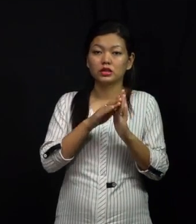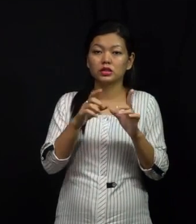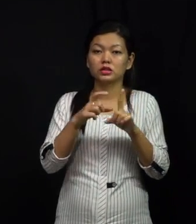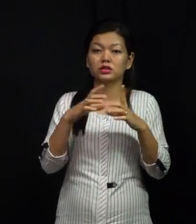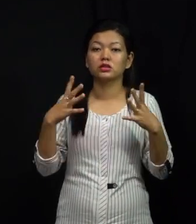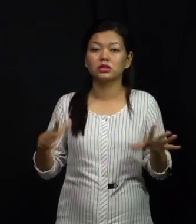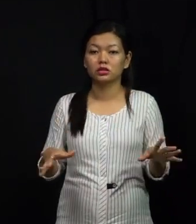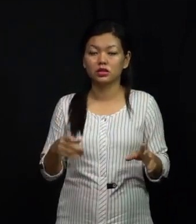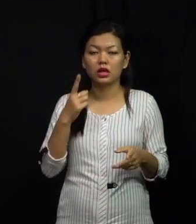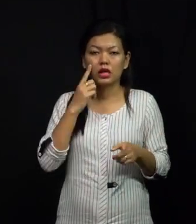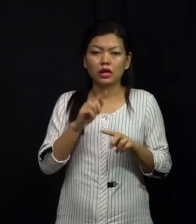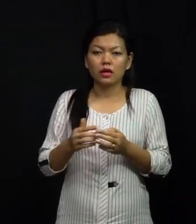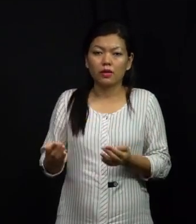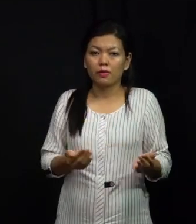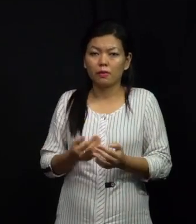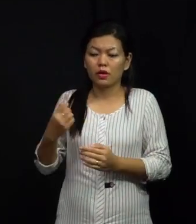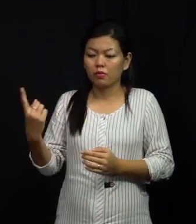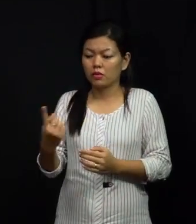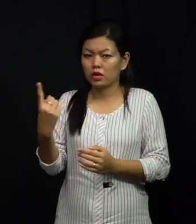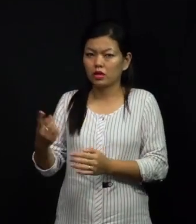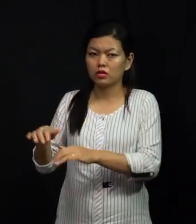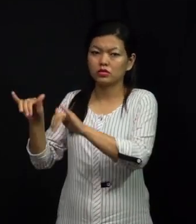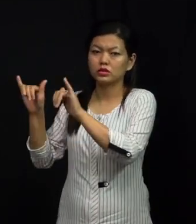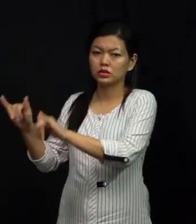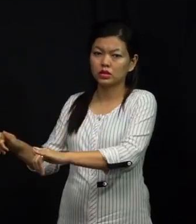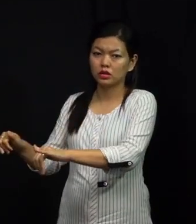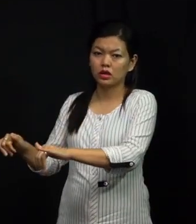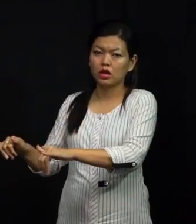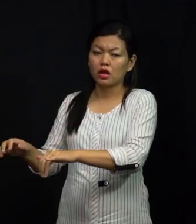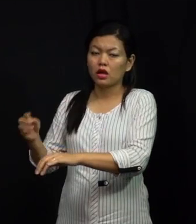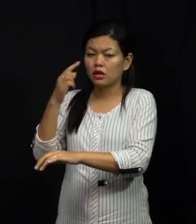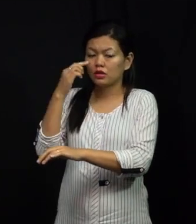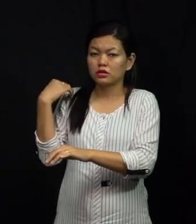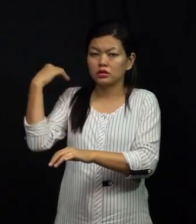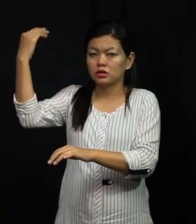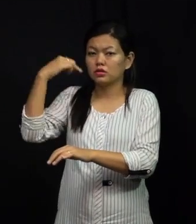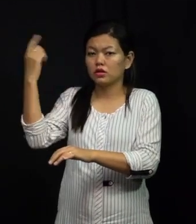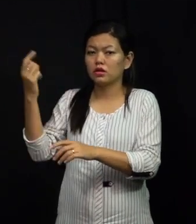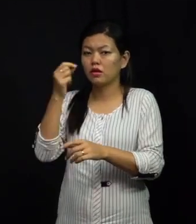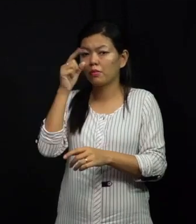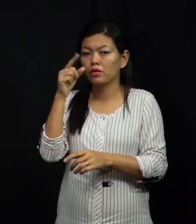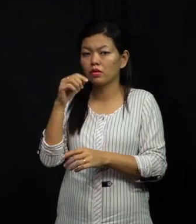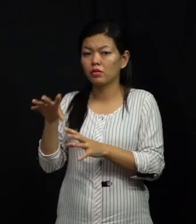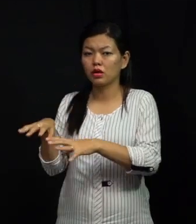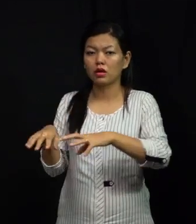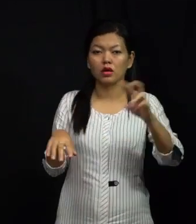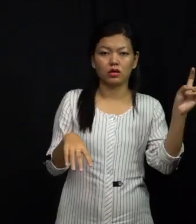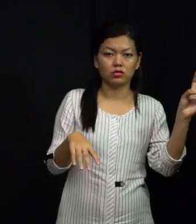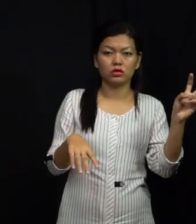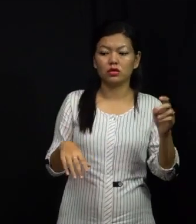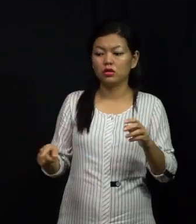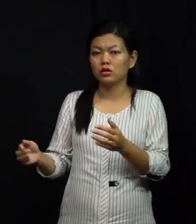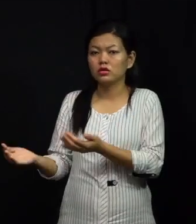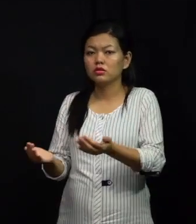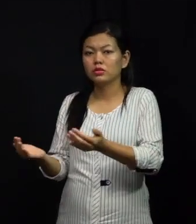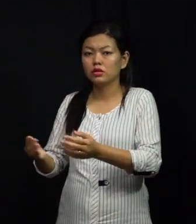she might fall down, right? He might try to play with the fire, because the small baby doesn't have understanding about